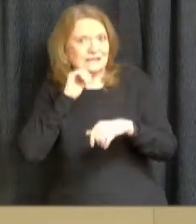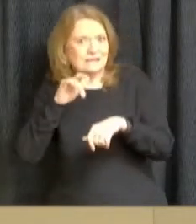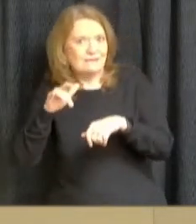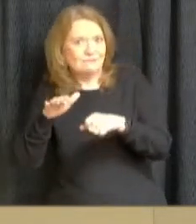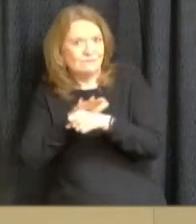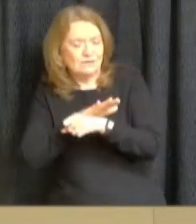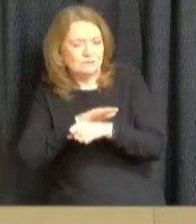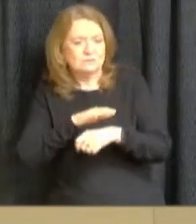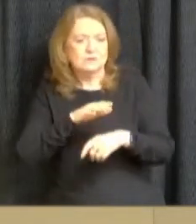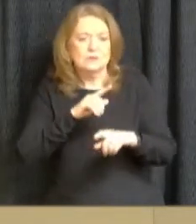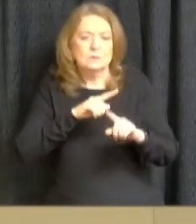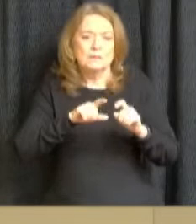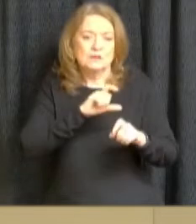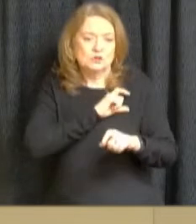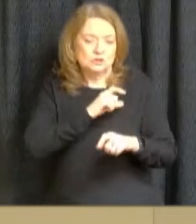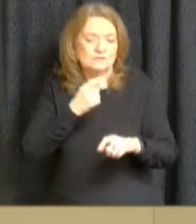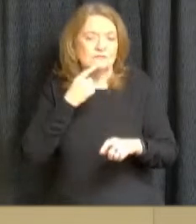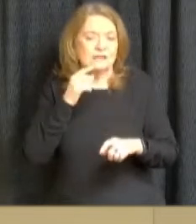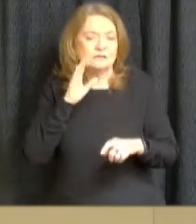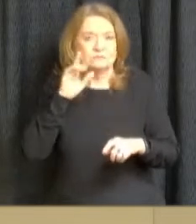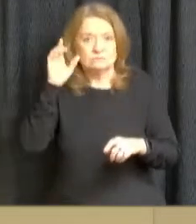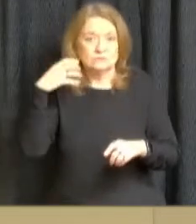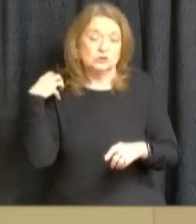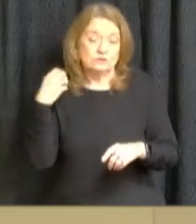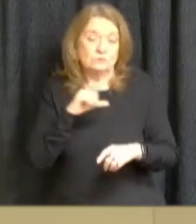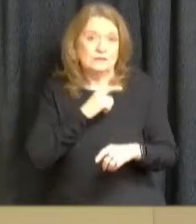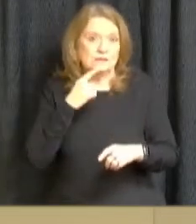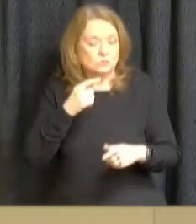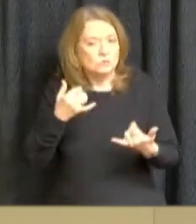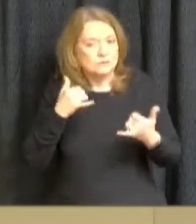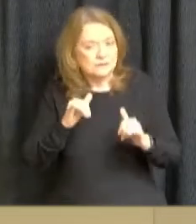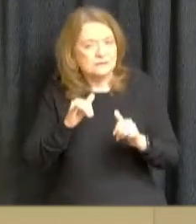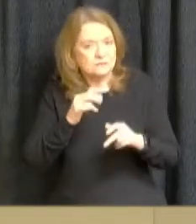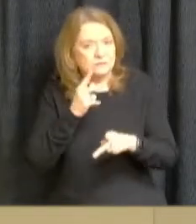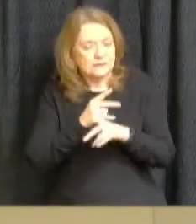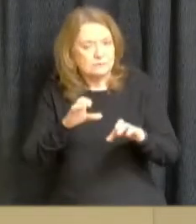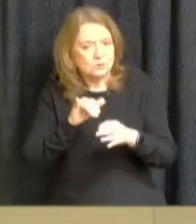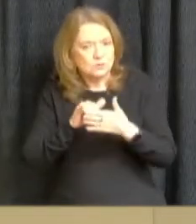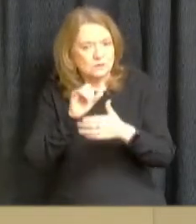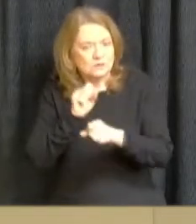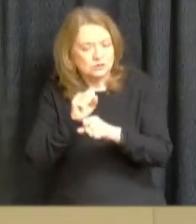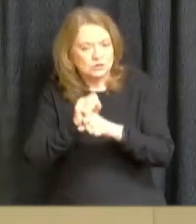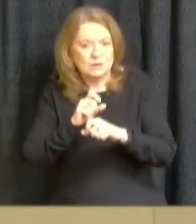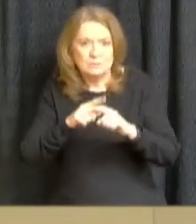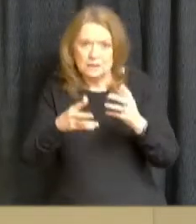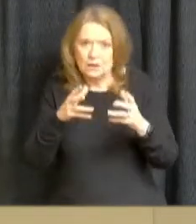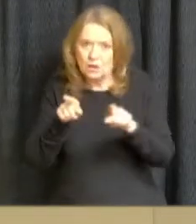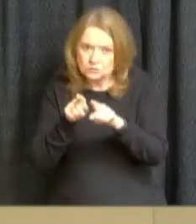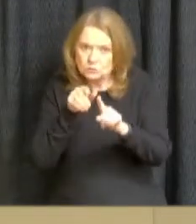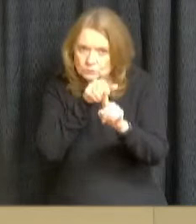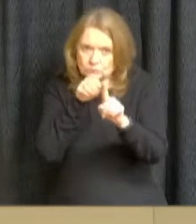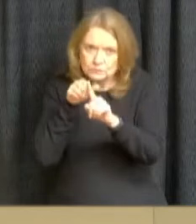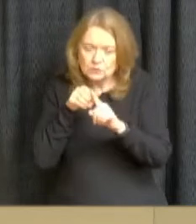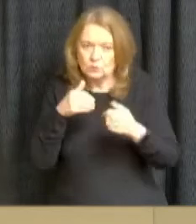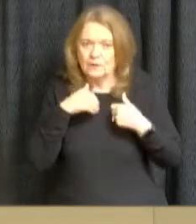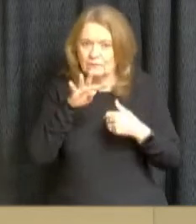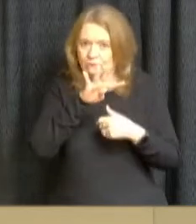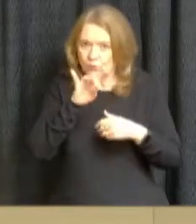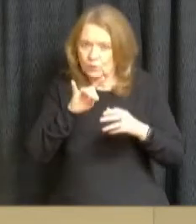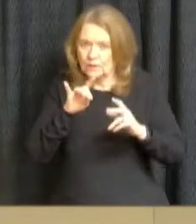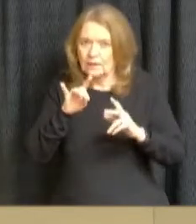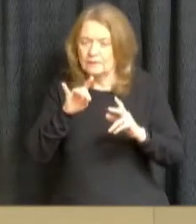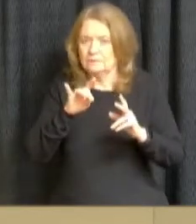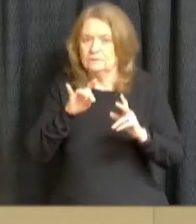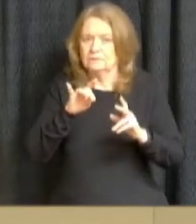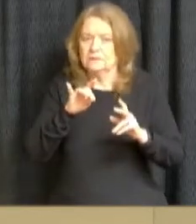and keep up with the same standards. The chief wants me to remind everybody as well, we have the 48th Citizens